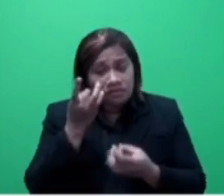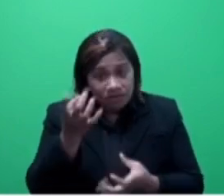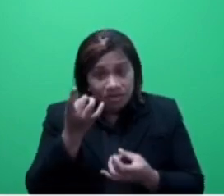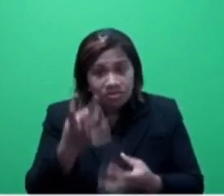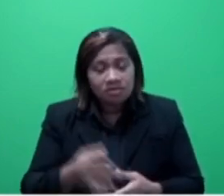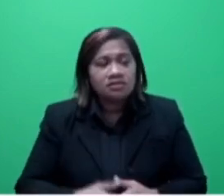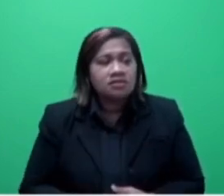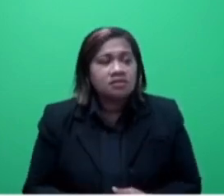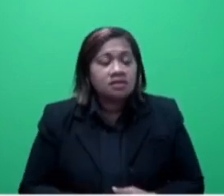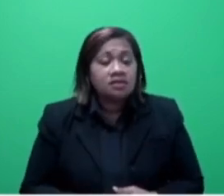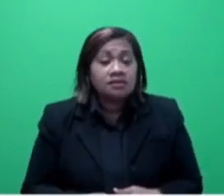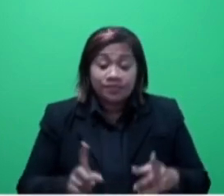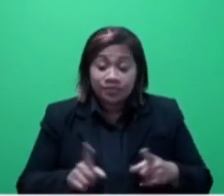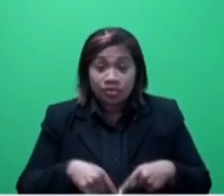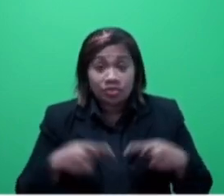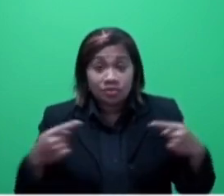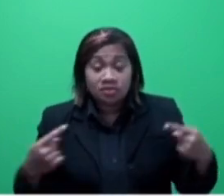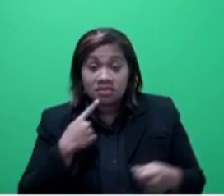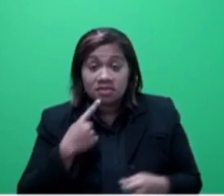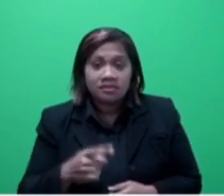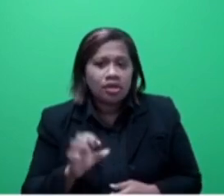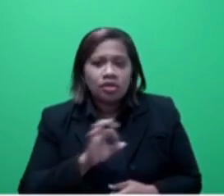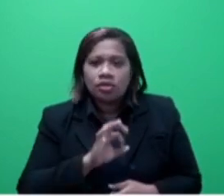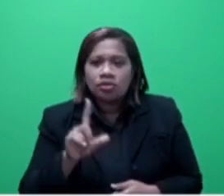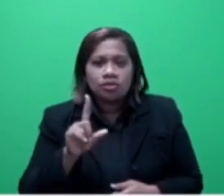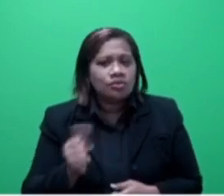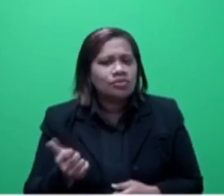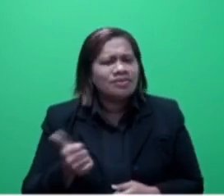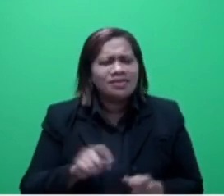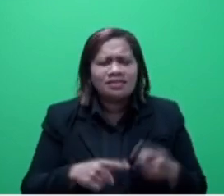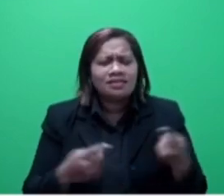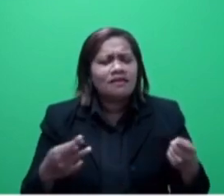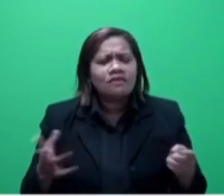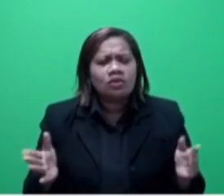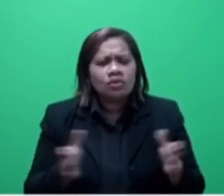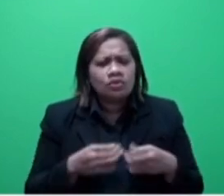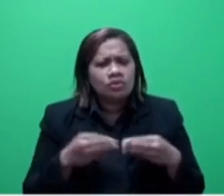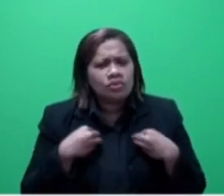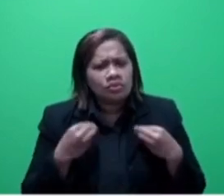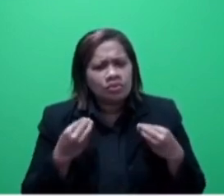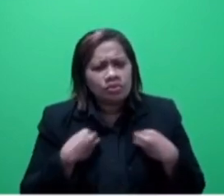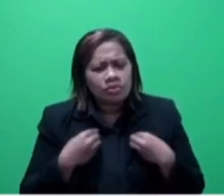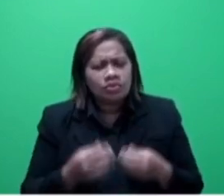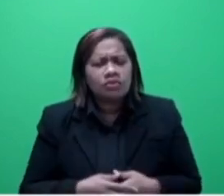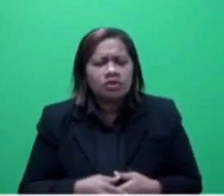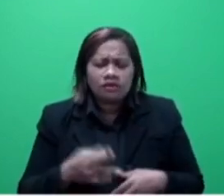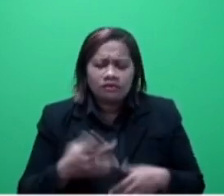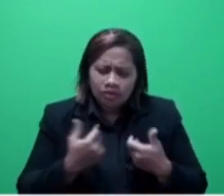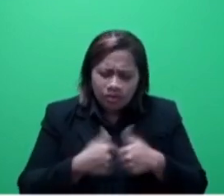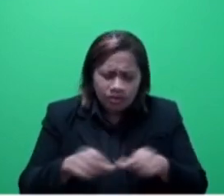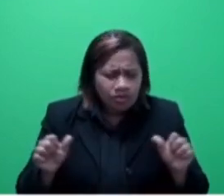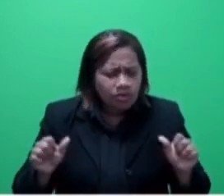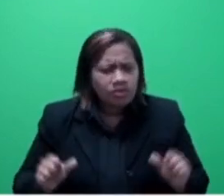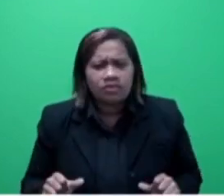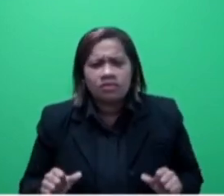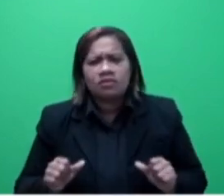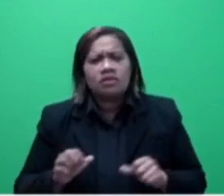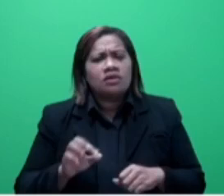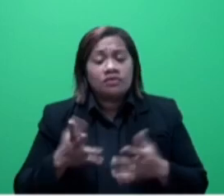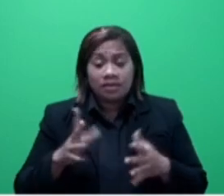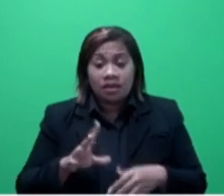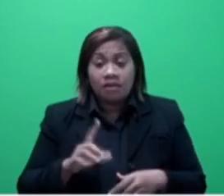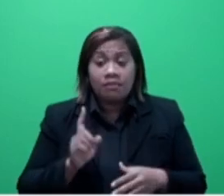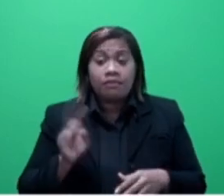the opposition says, don't do anything for the MSMEs. Don't do anything for the cooperatives and agriculture. The very next minute, they tell the